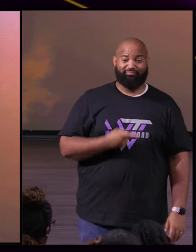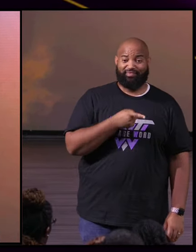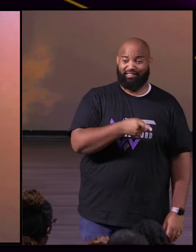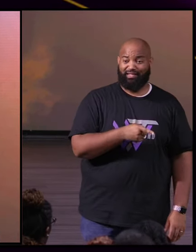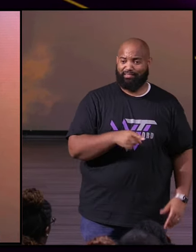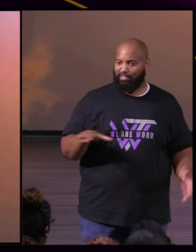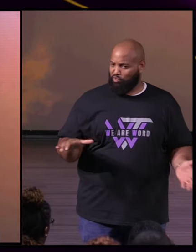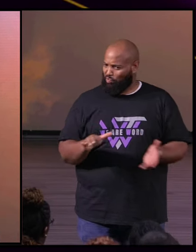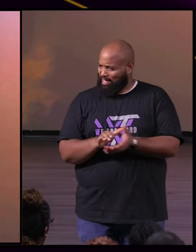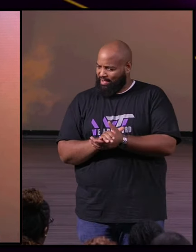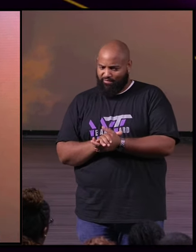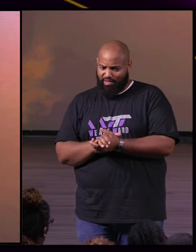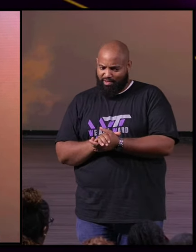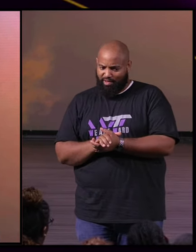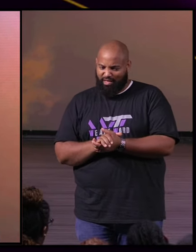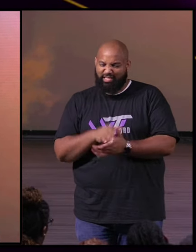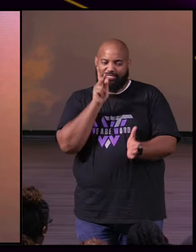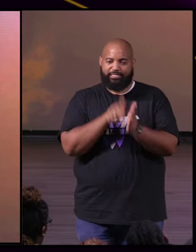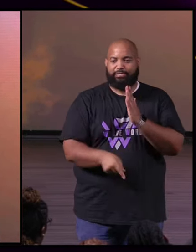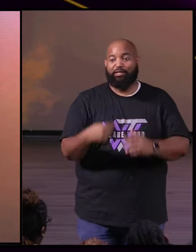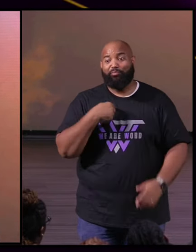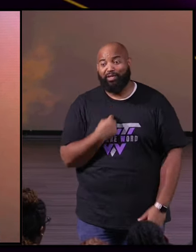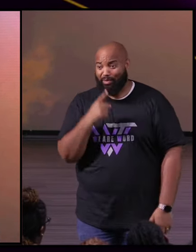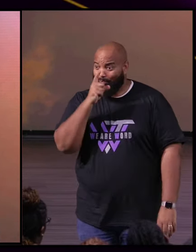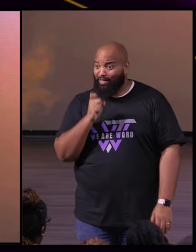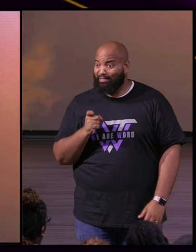is his wife,' and they will kill me,